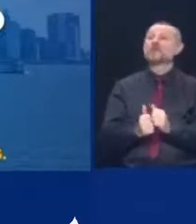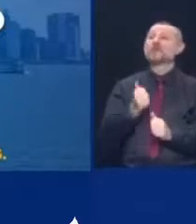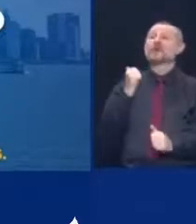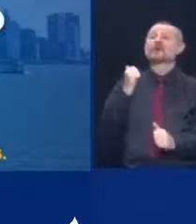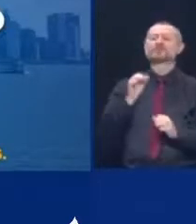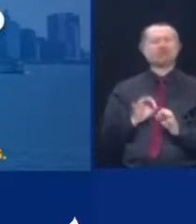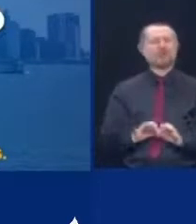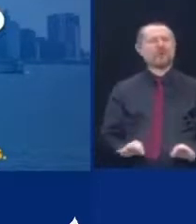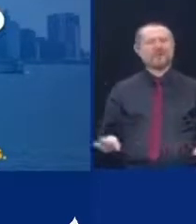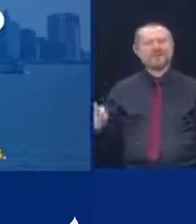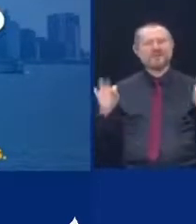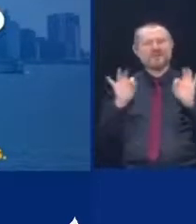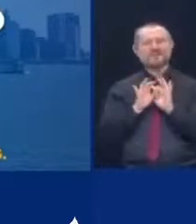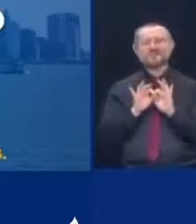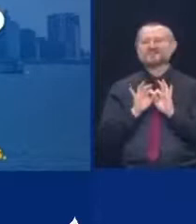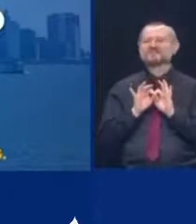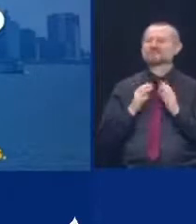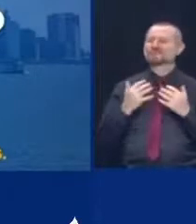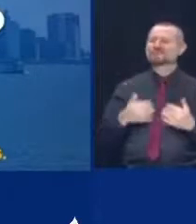on such a deep level.